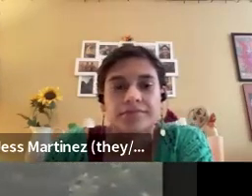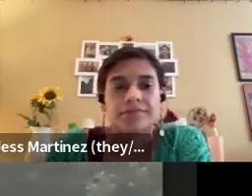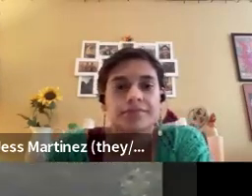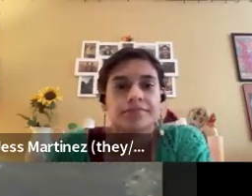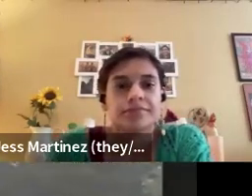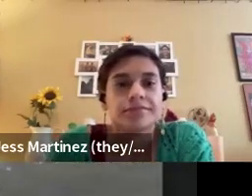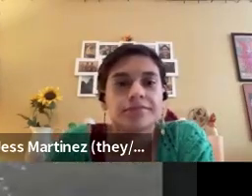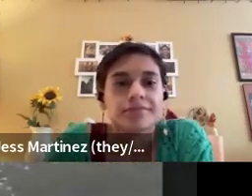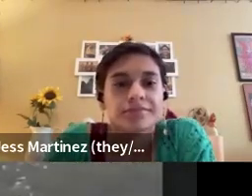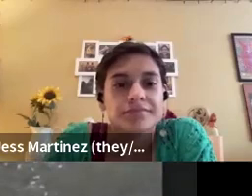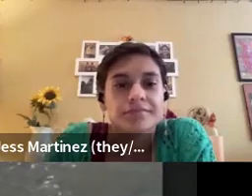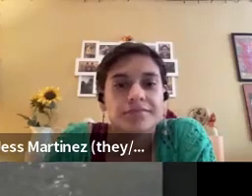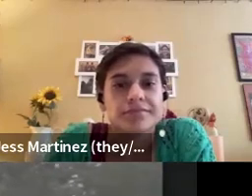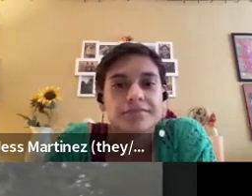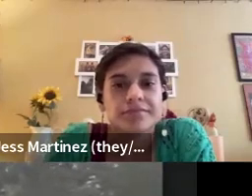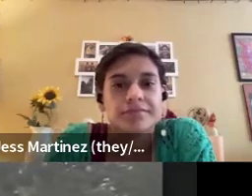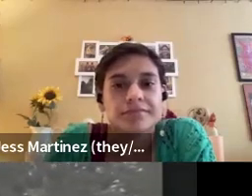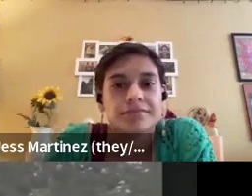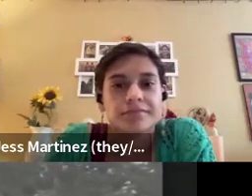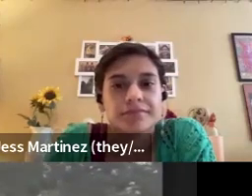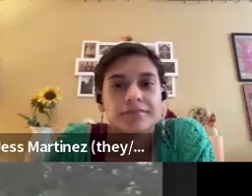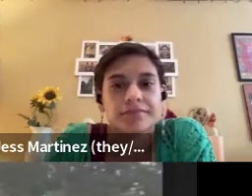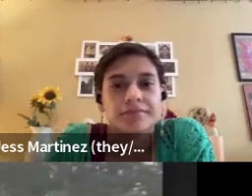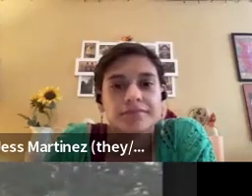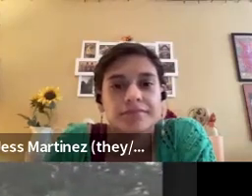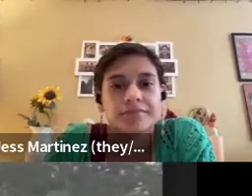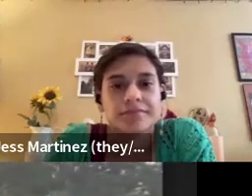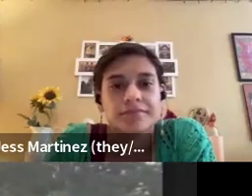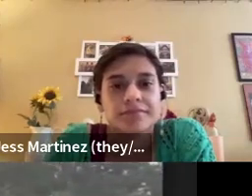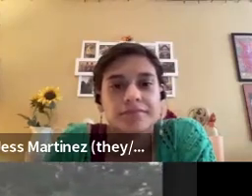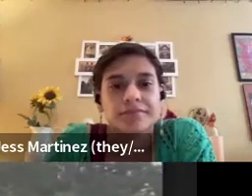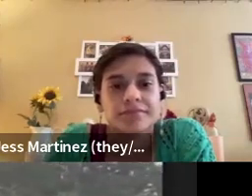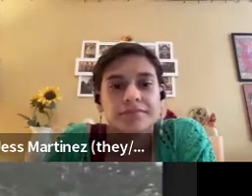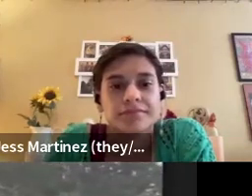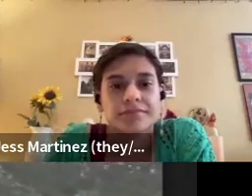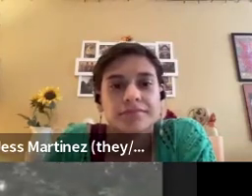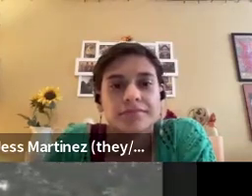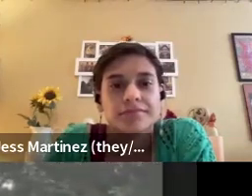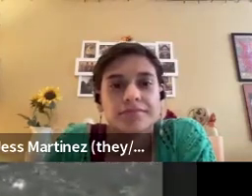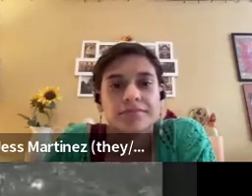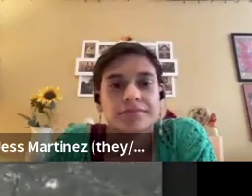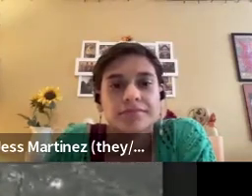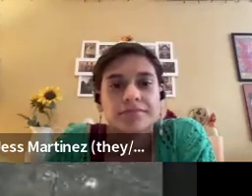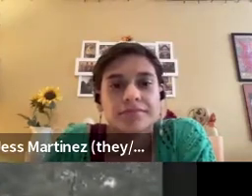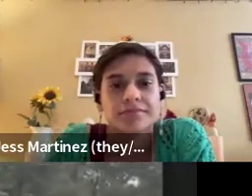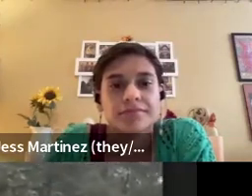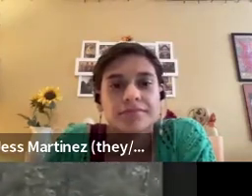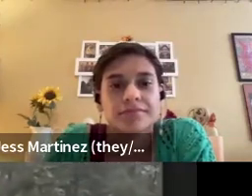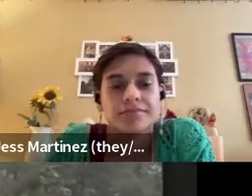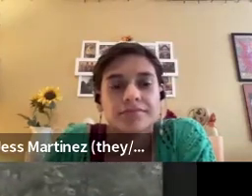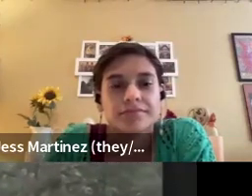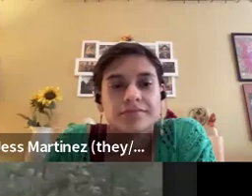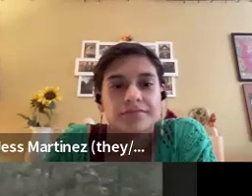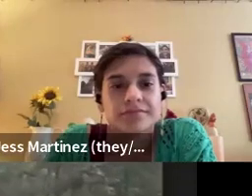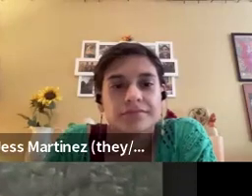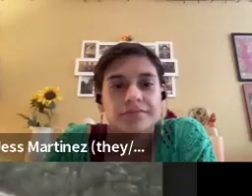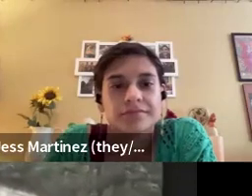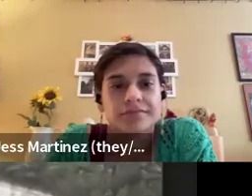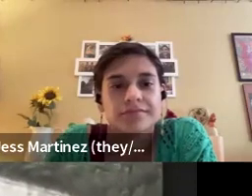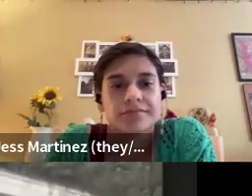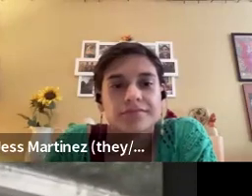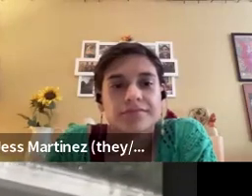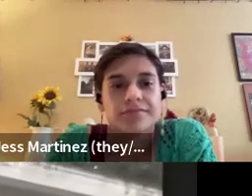And so this project is about homing justice, and that's my play on housing justice,